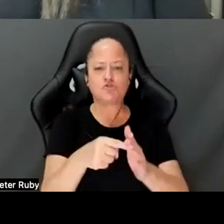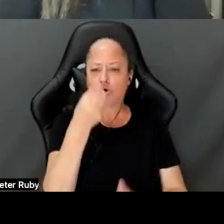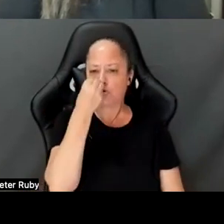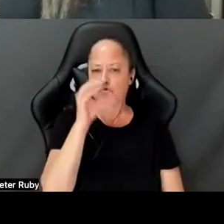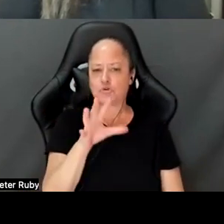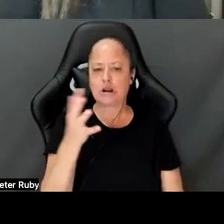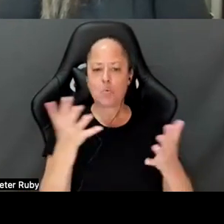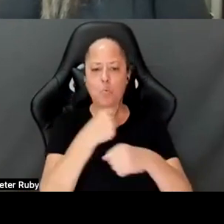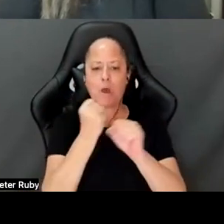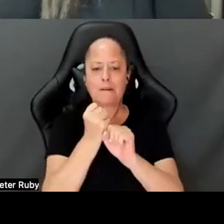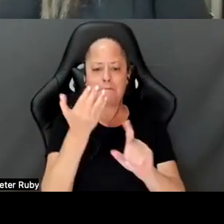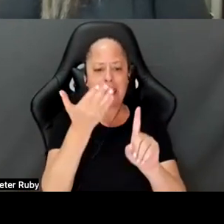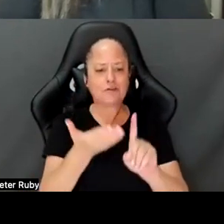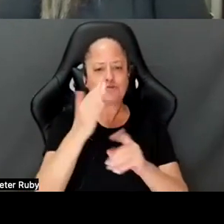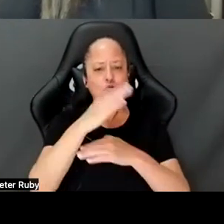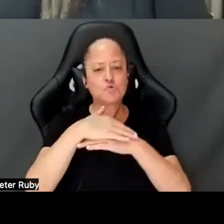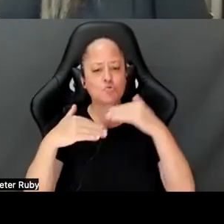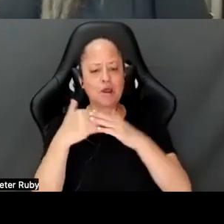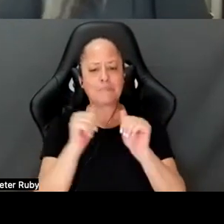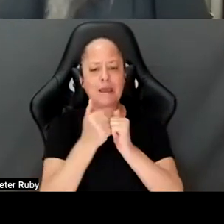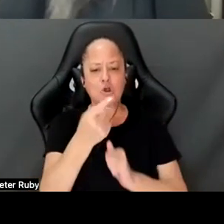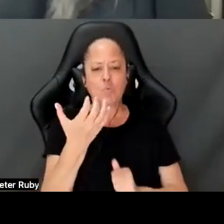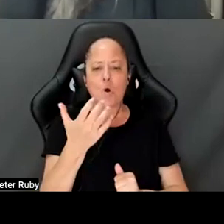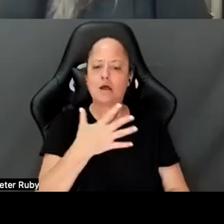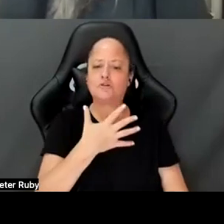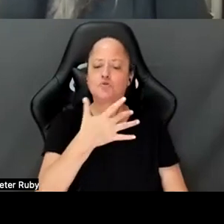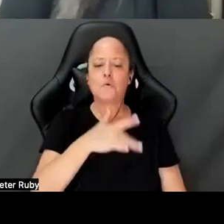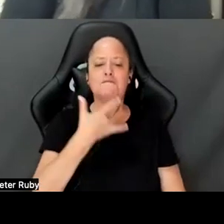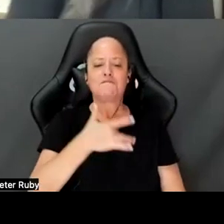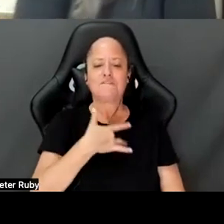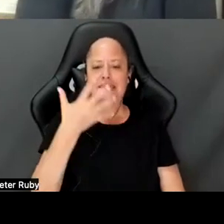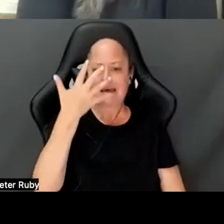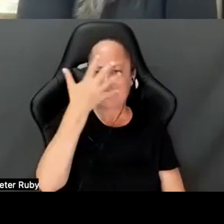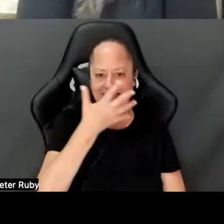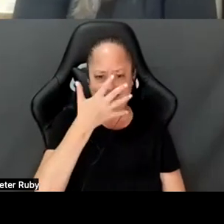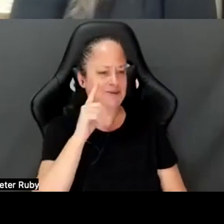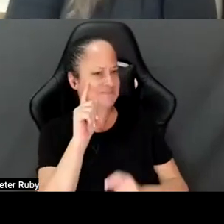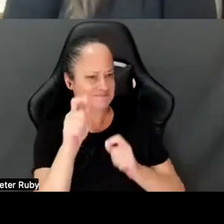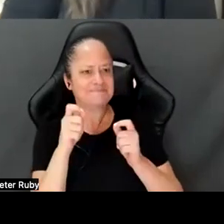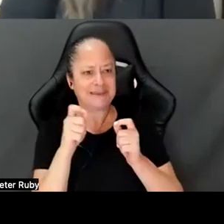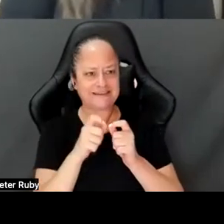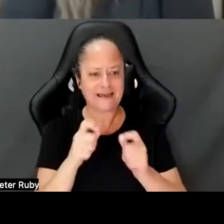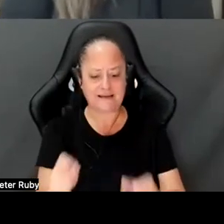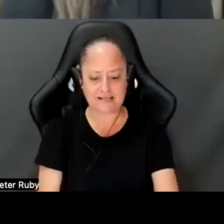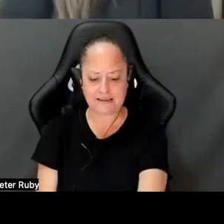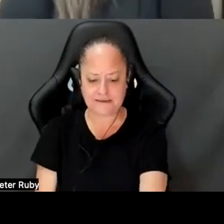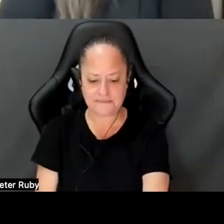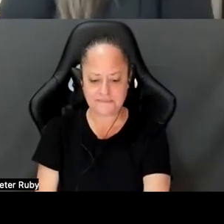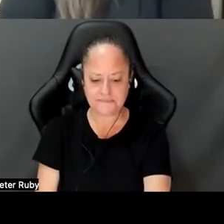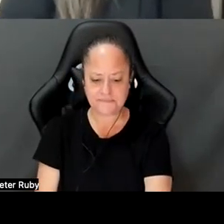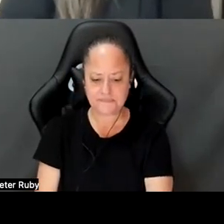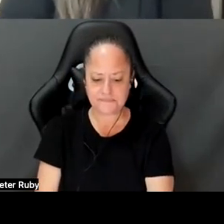you comfortable or how you want to feel or how you want to look. It's exactly. And